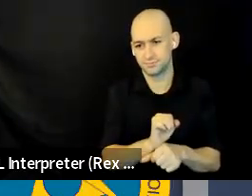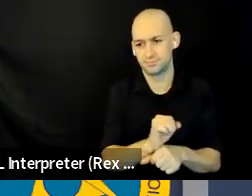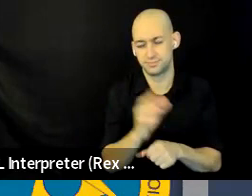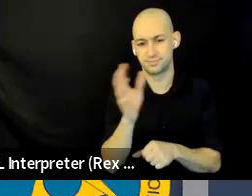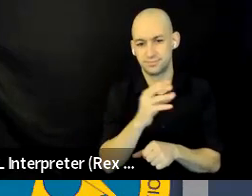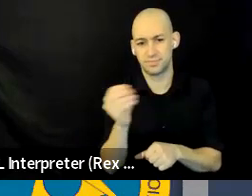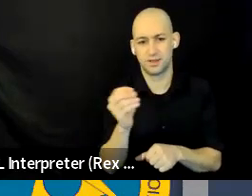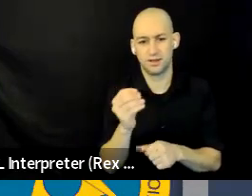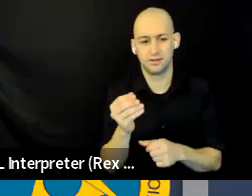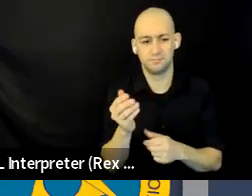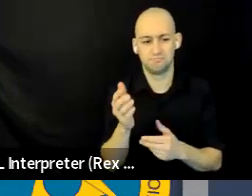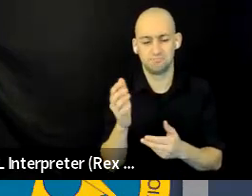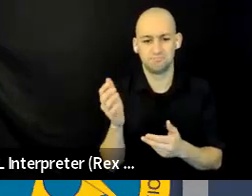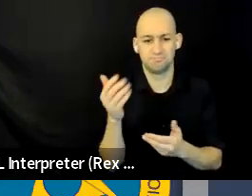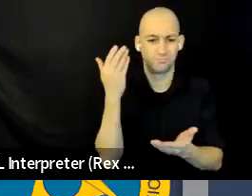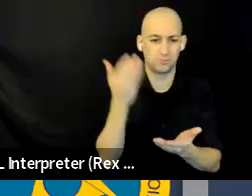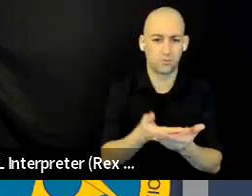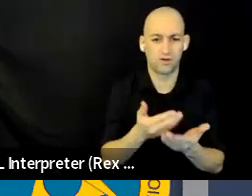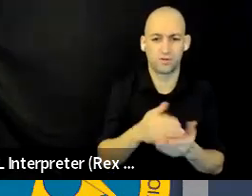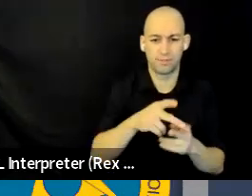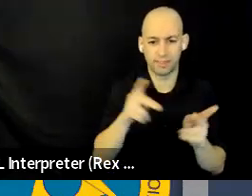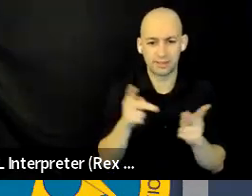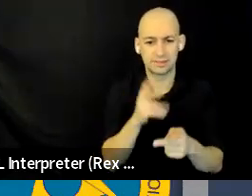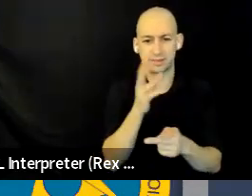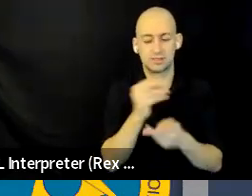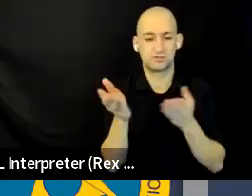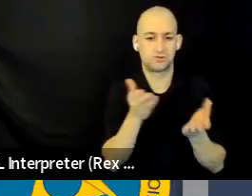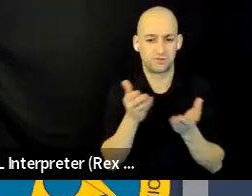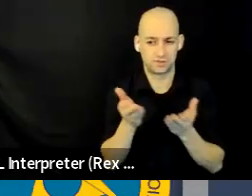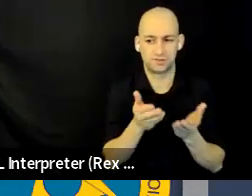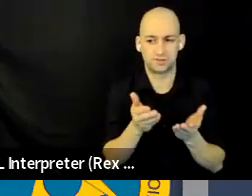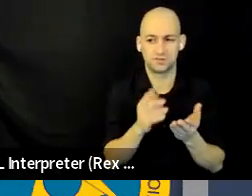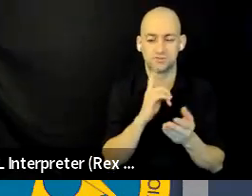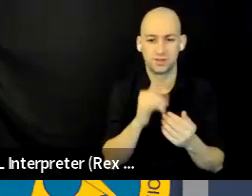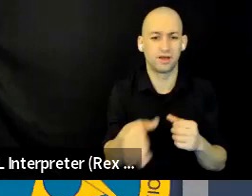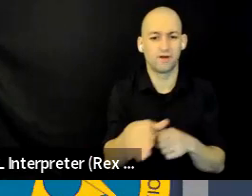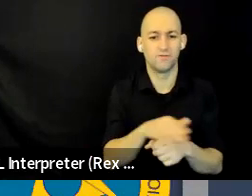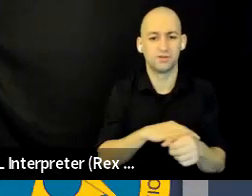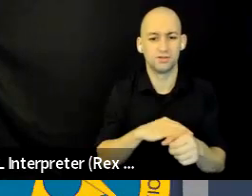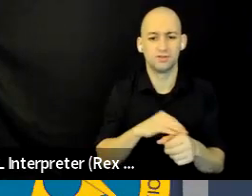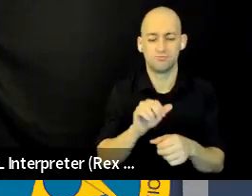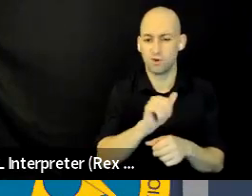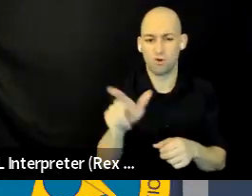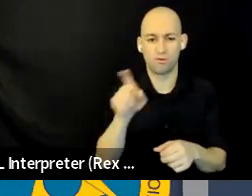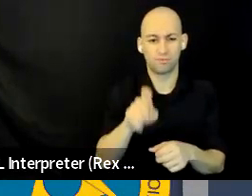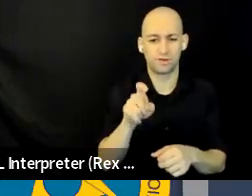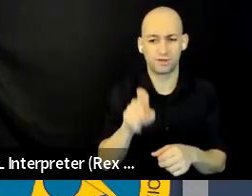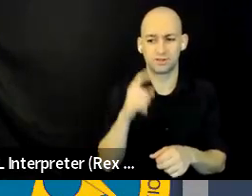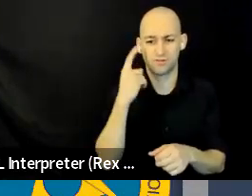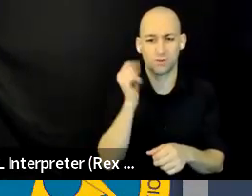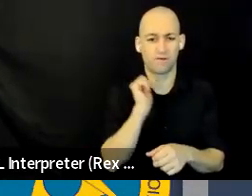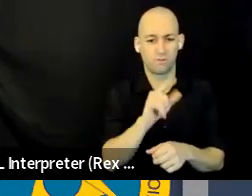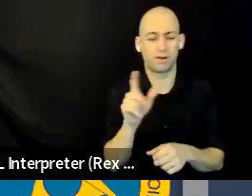getting us to places and services. So it really covers all these needs for